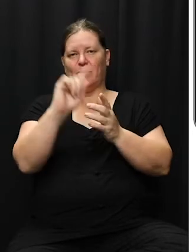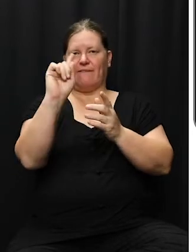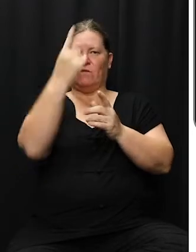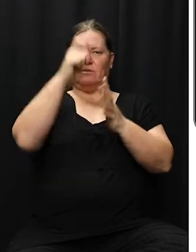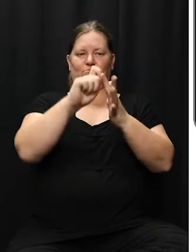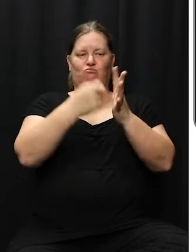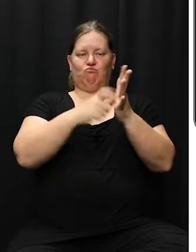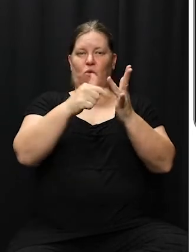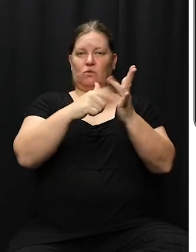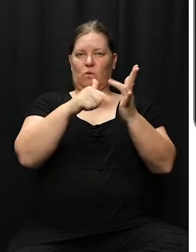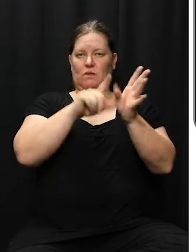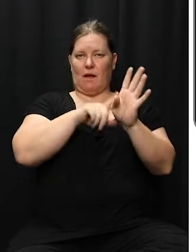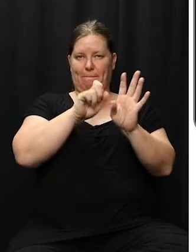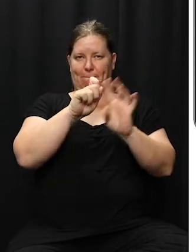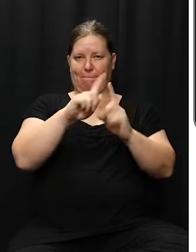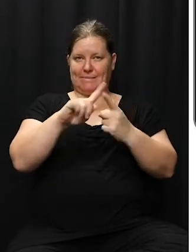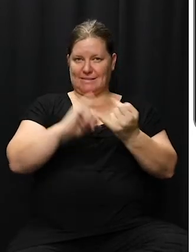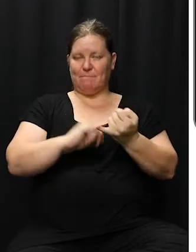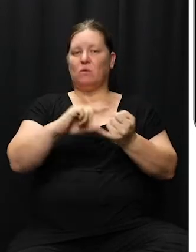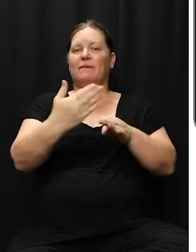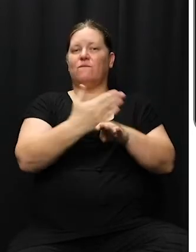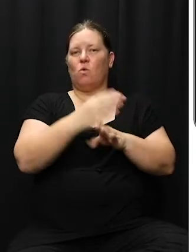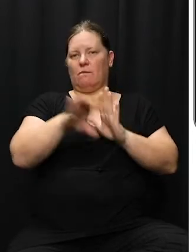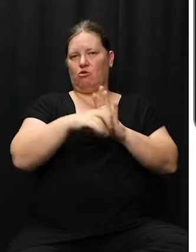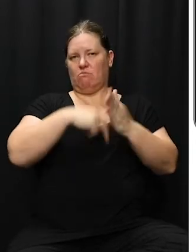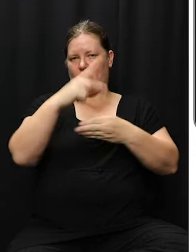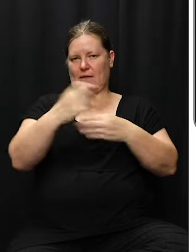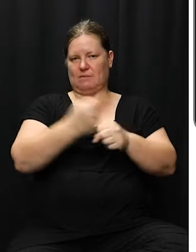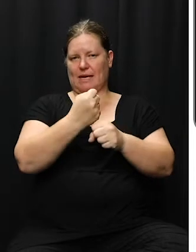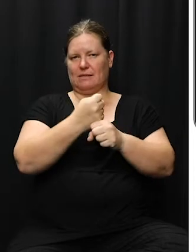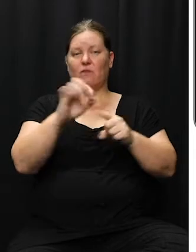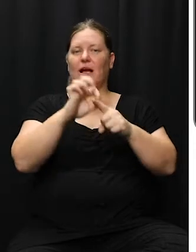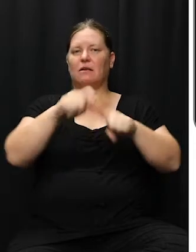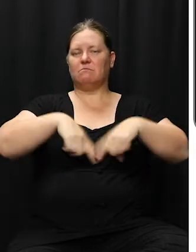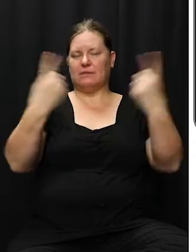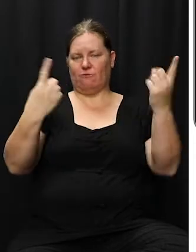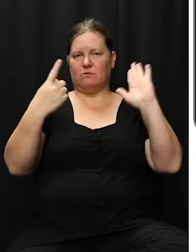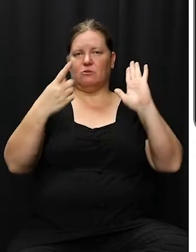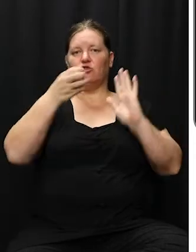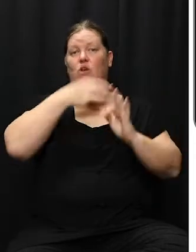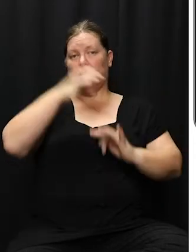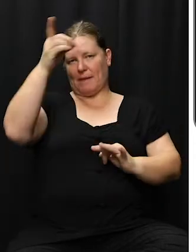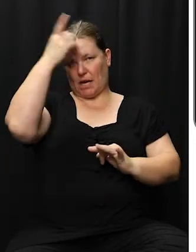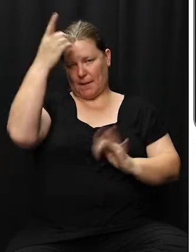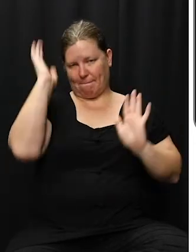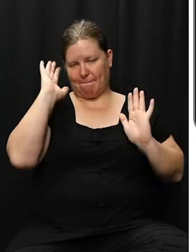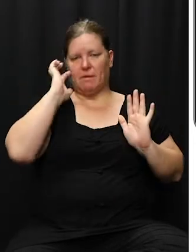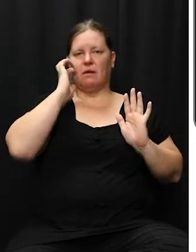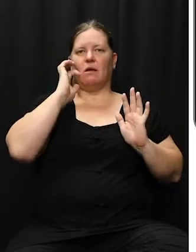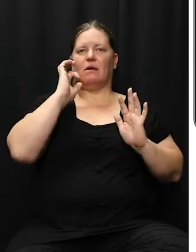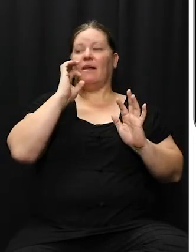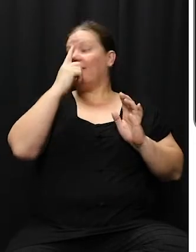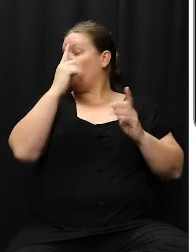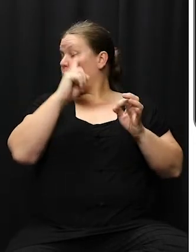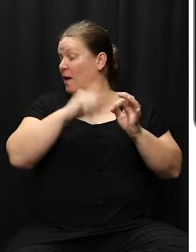the first prototype before we actually had the computer programmers working on it. So it looks different, but it's a made-up child,